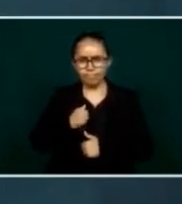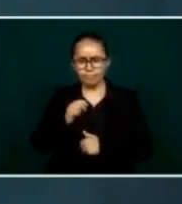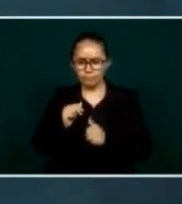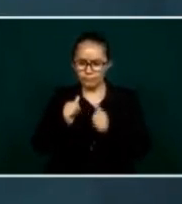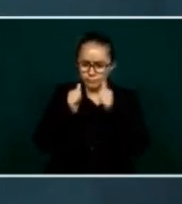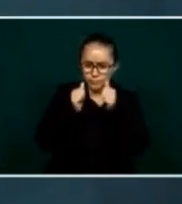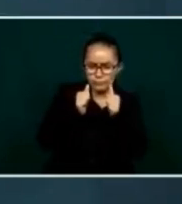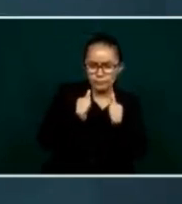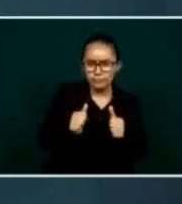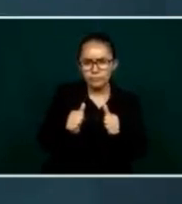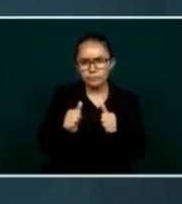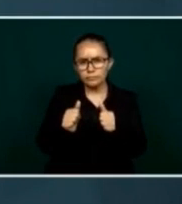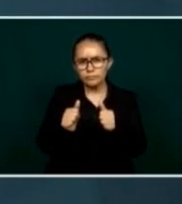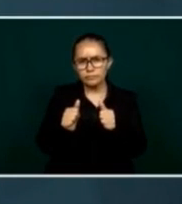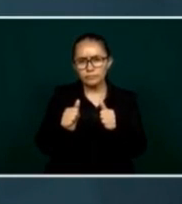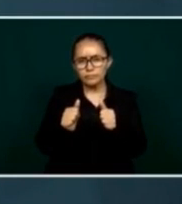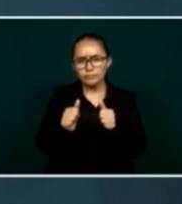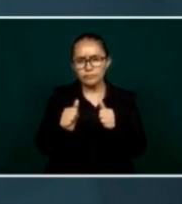to attend to